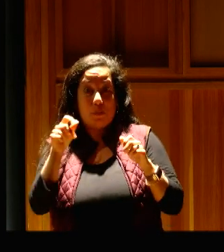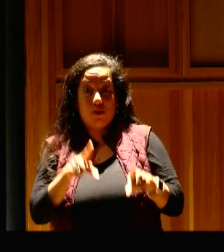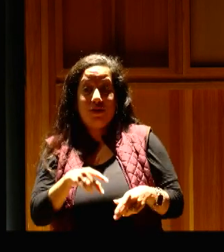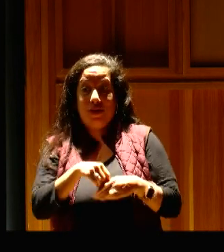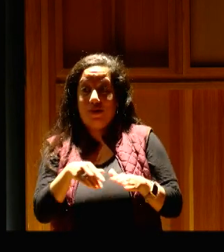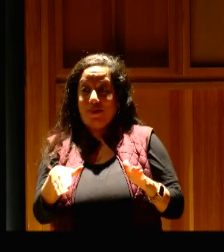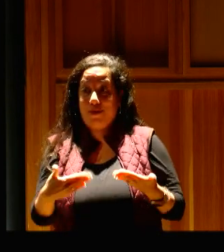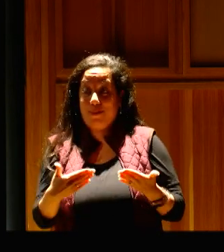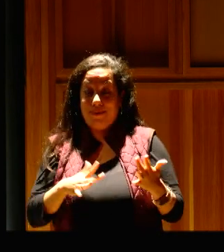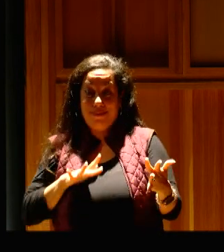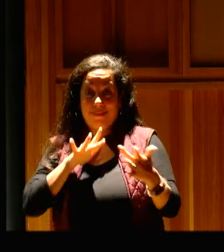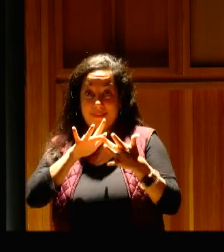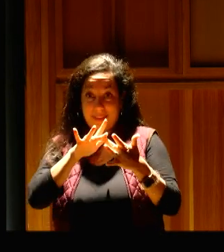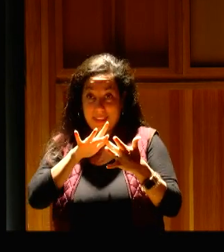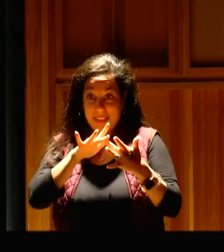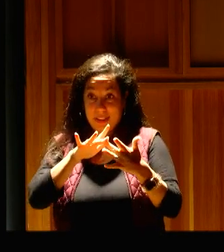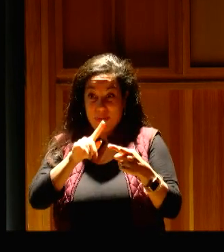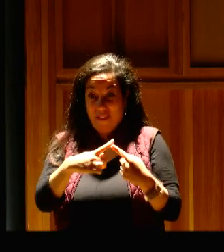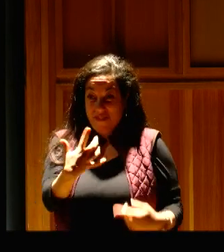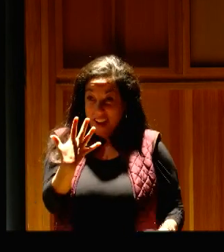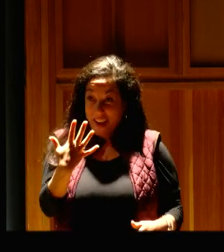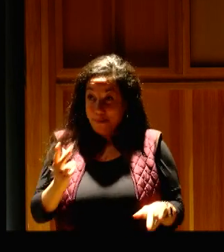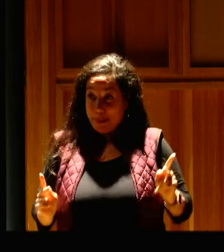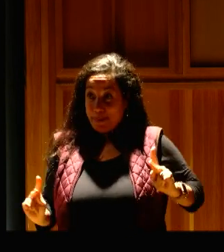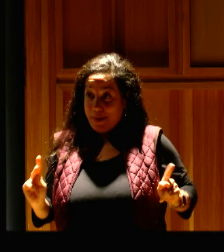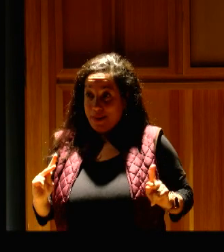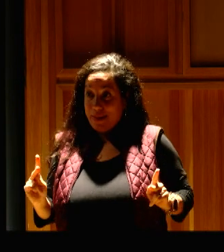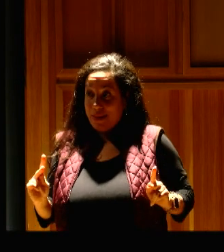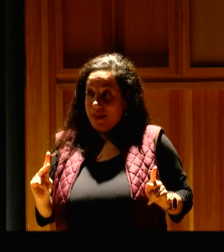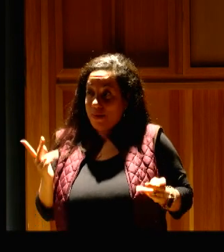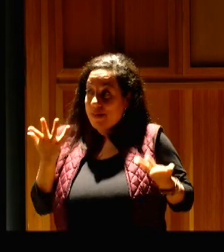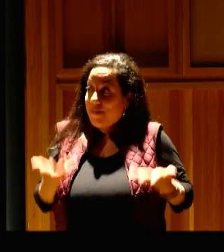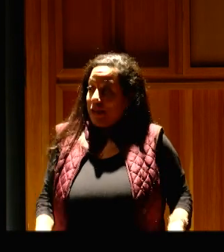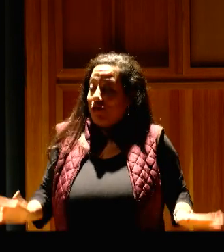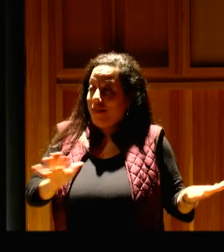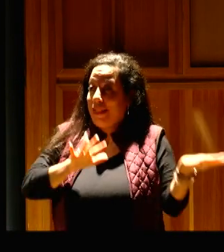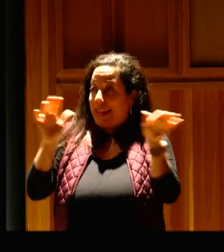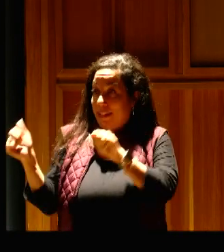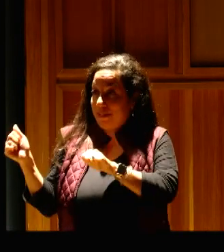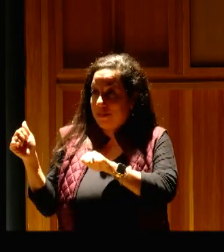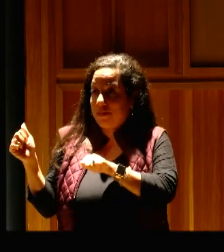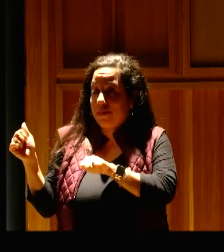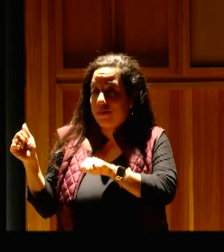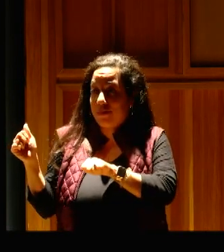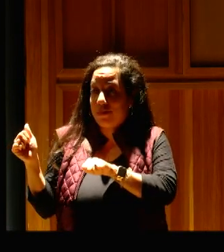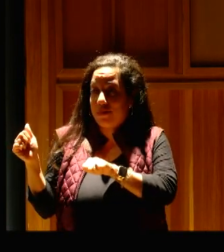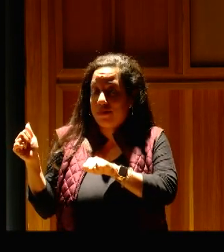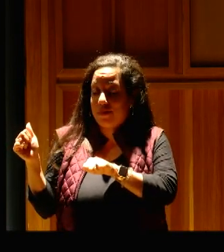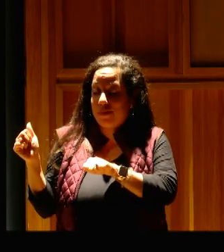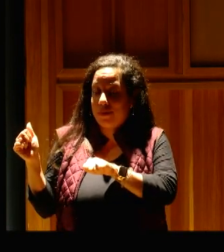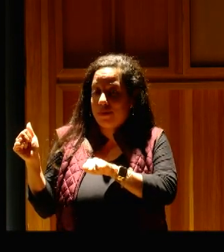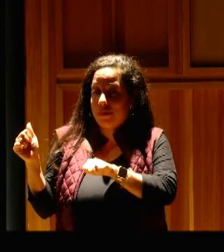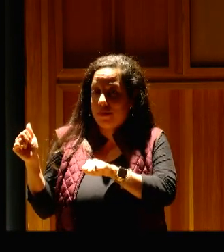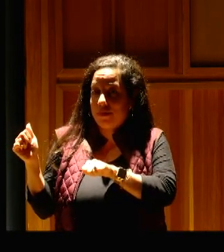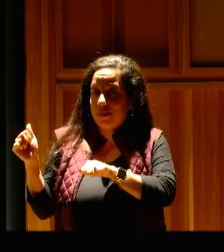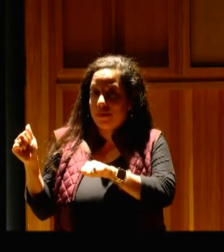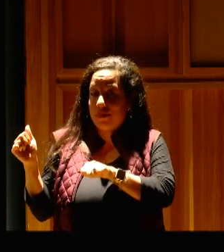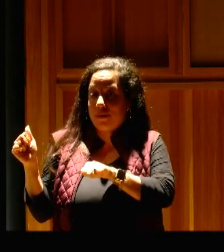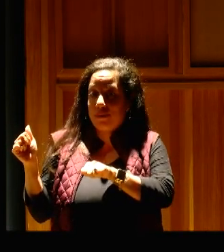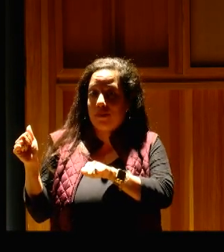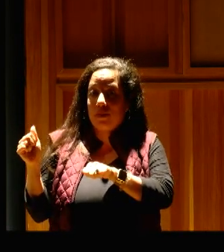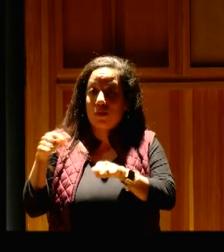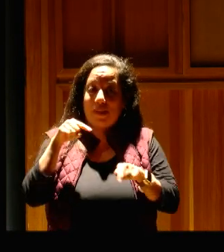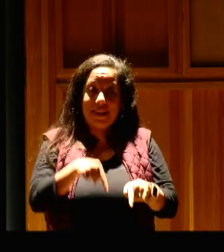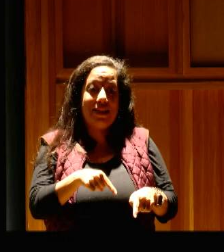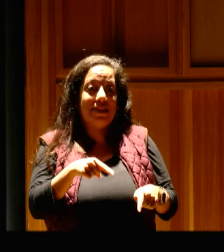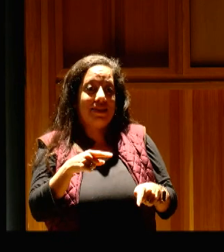room reaches out to five people once they leave to bring the climate heritage and migration